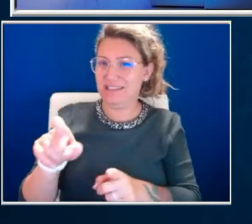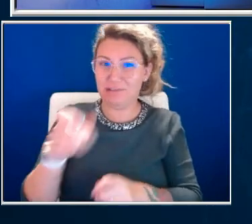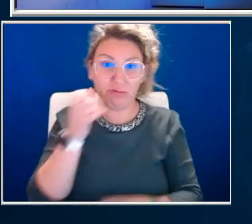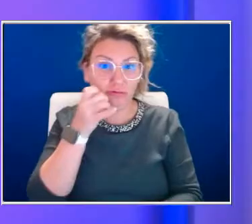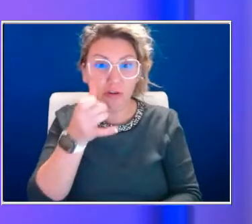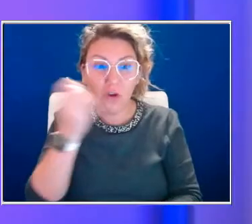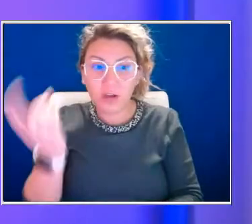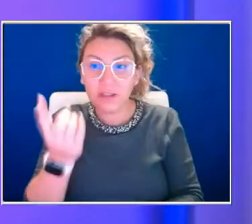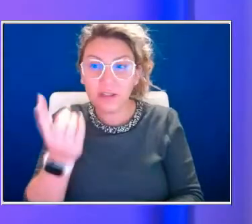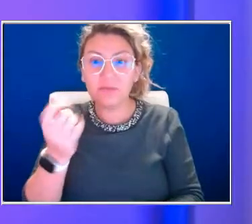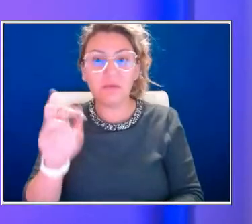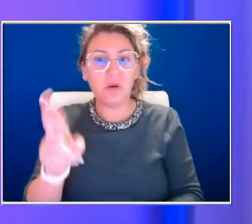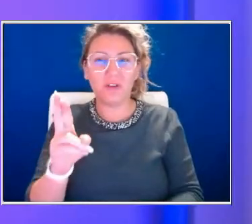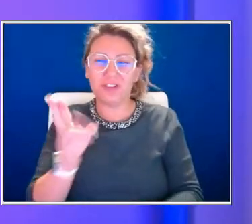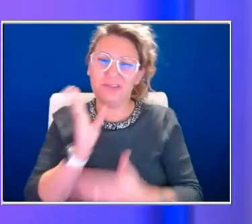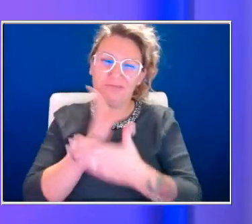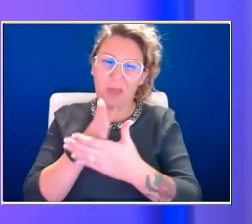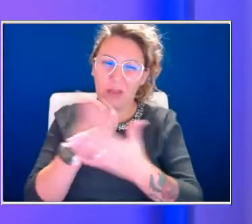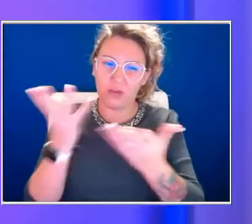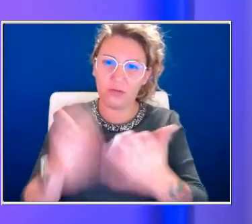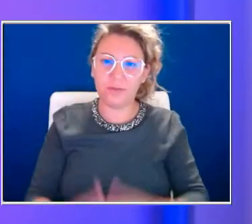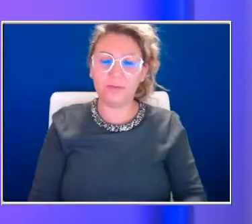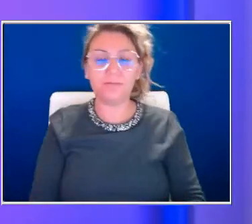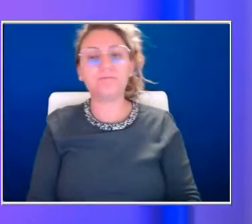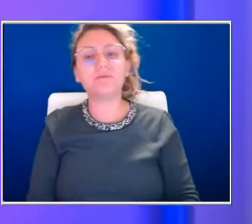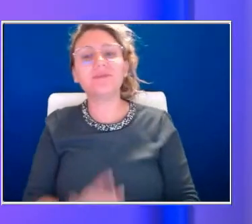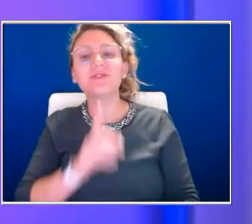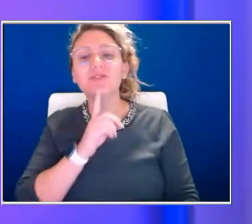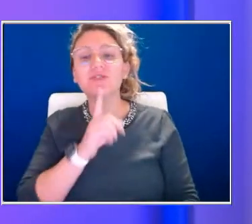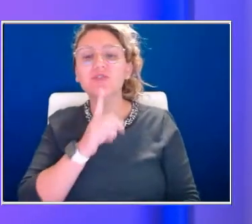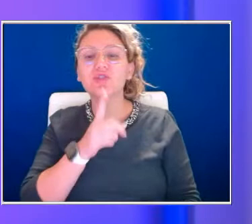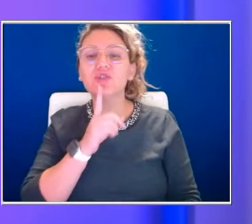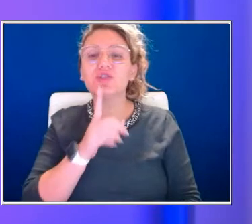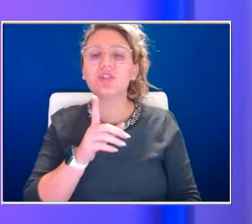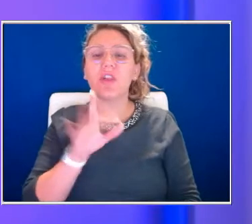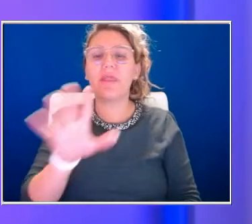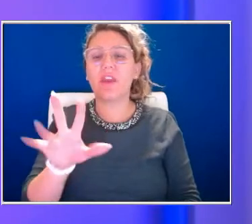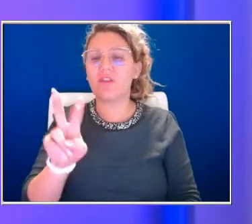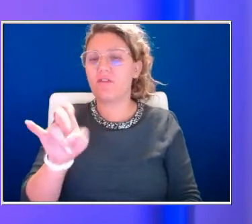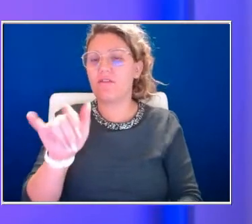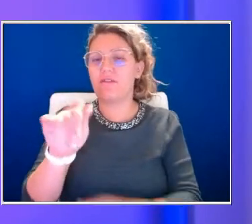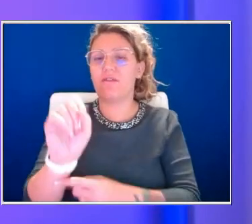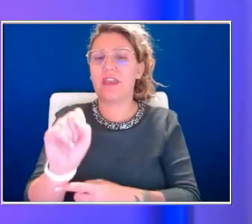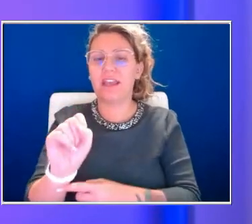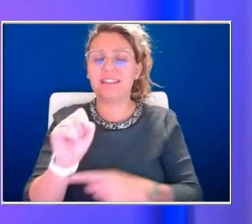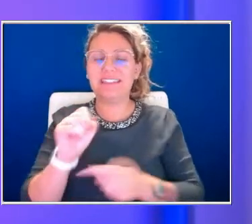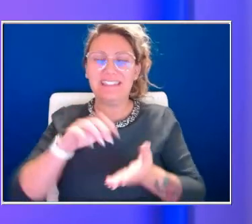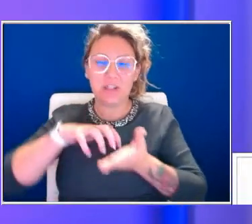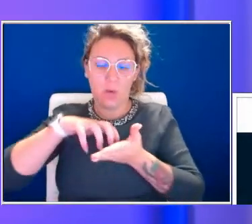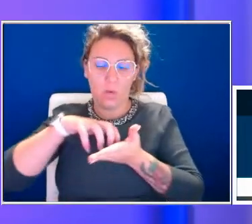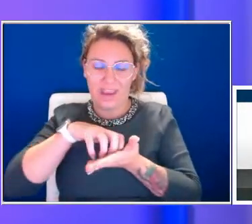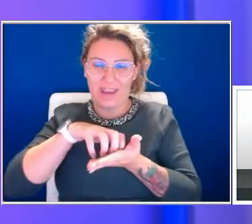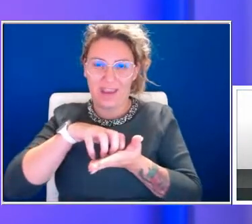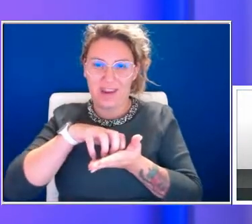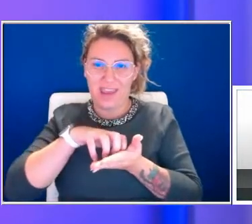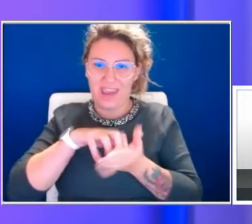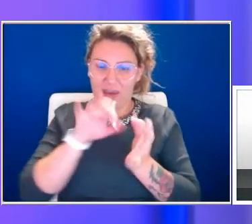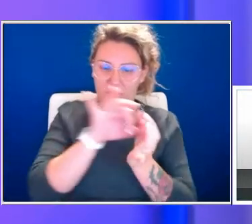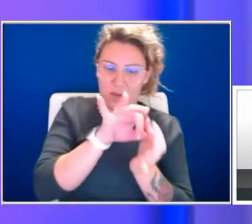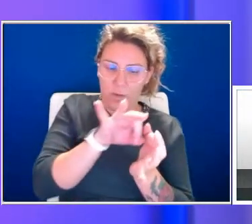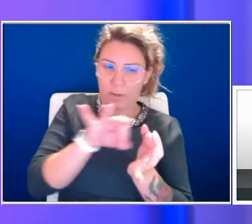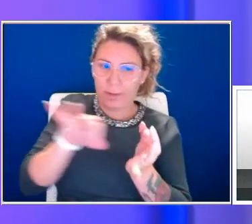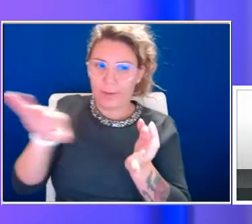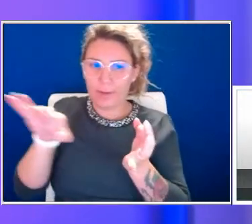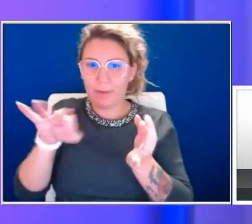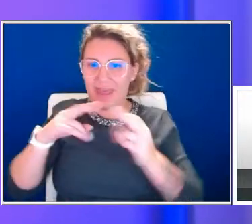nuisance. Sure. Varicose veins are really weakening of the walls of your veins and the valves of your veins, and so when those